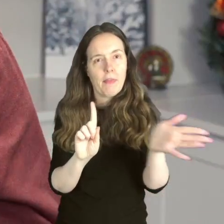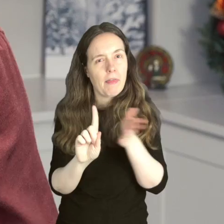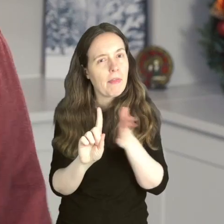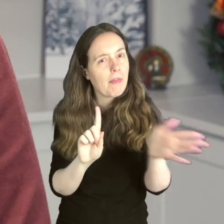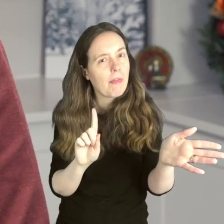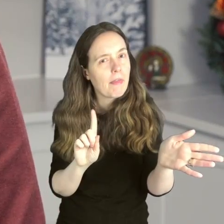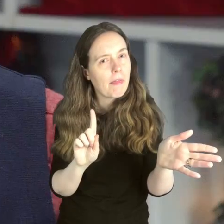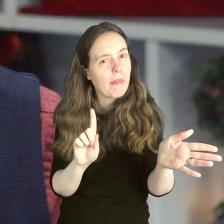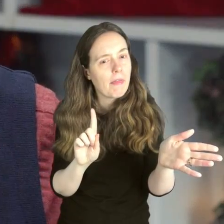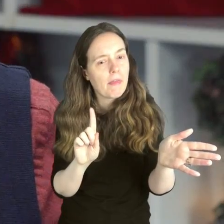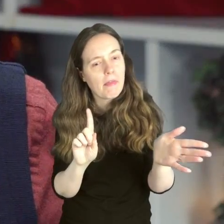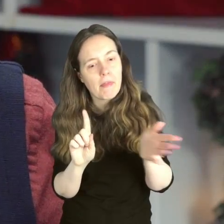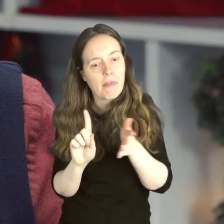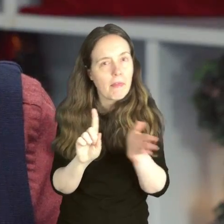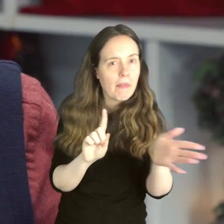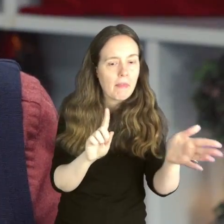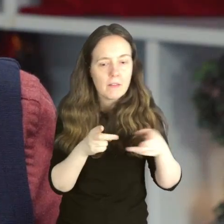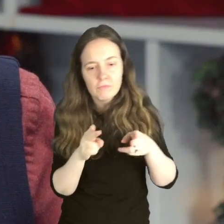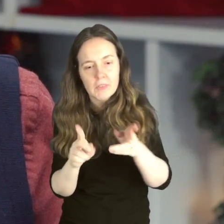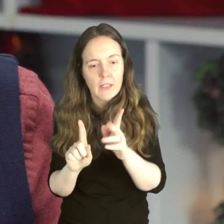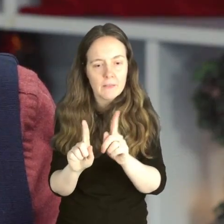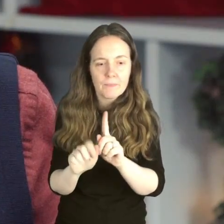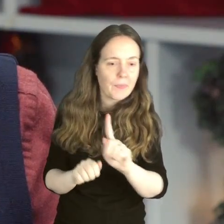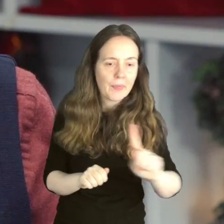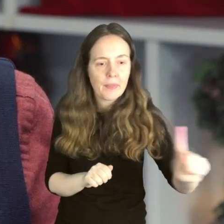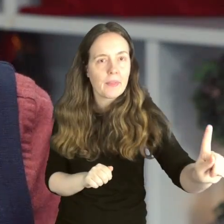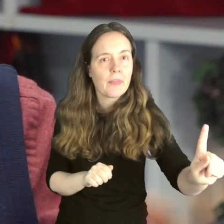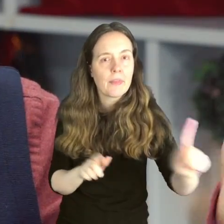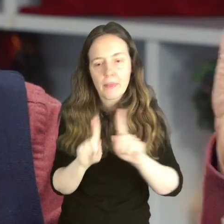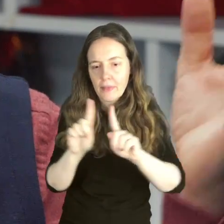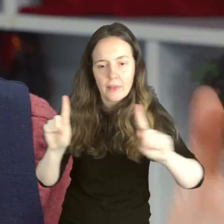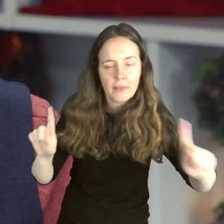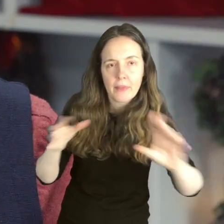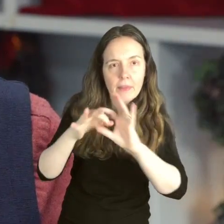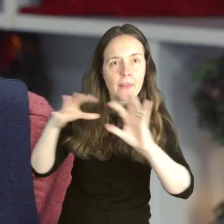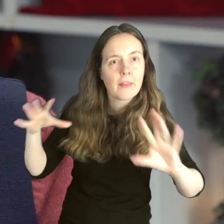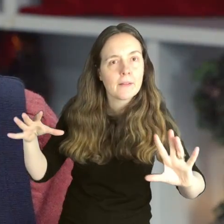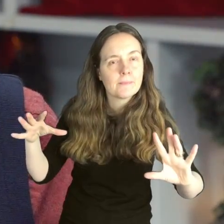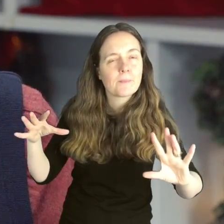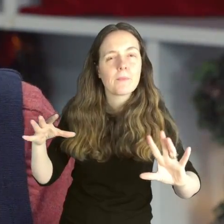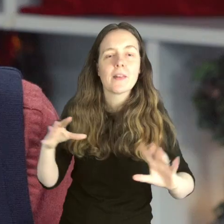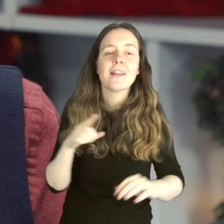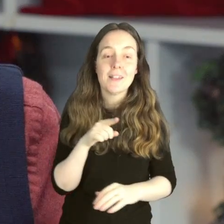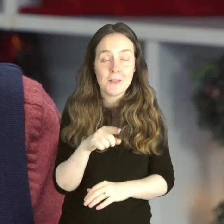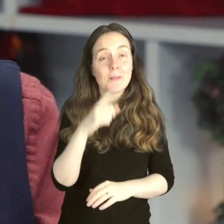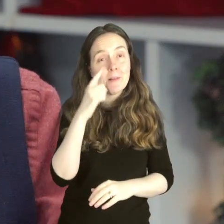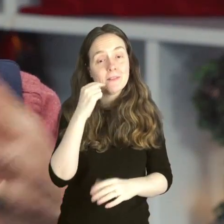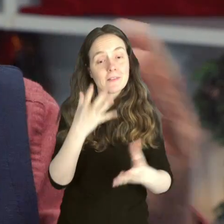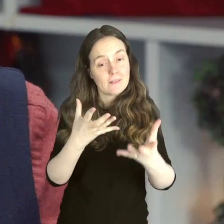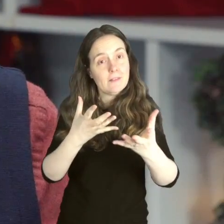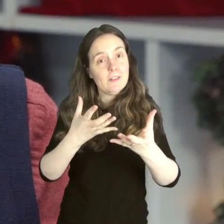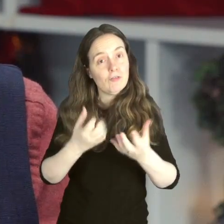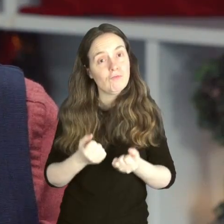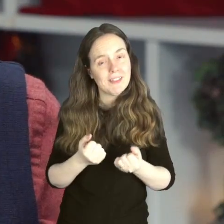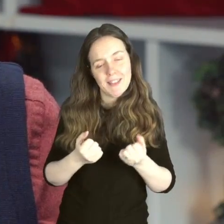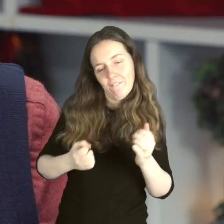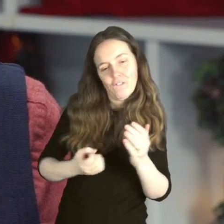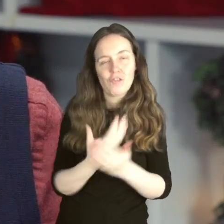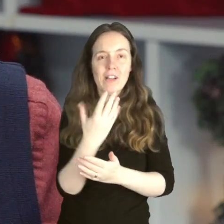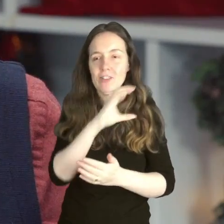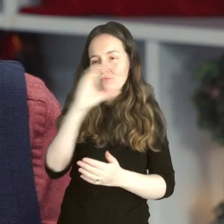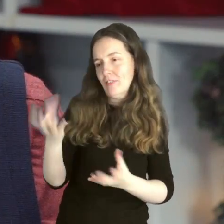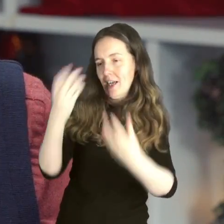even found yourself derailed, well, why don't you receive Christ afresh